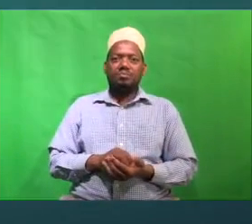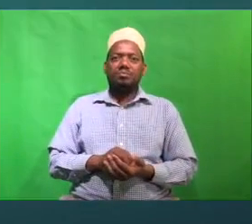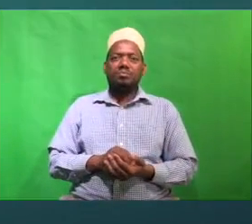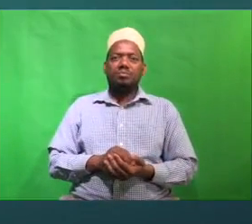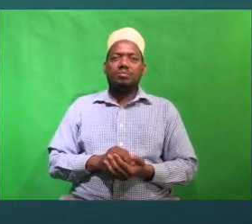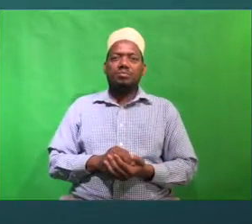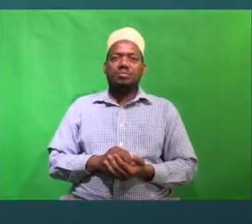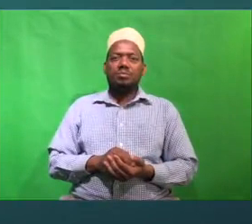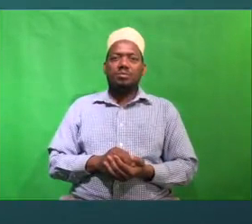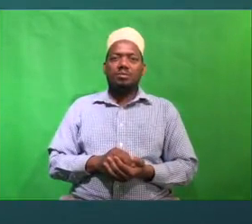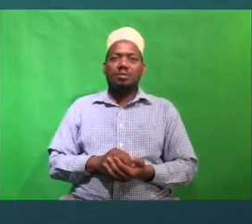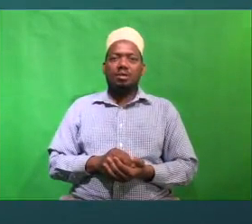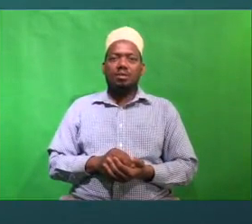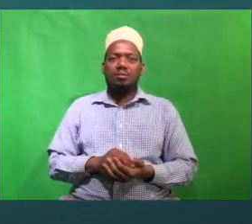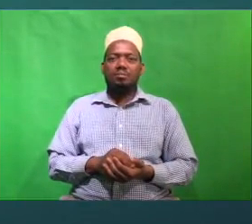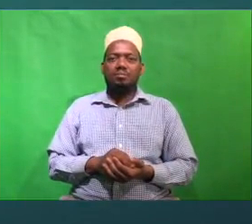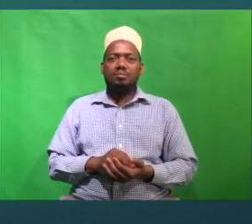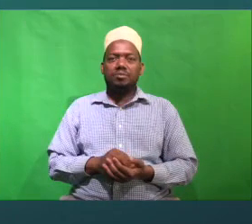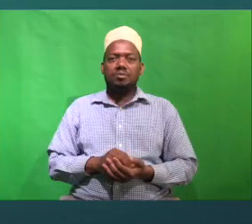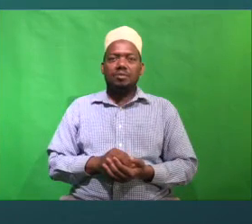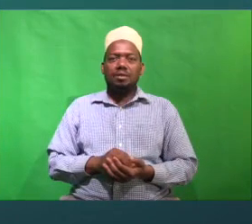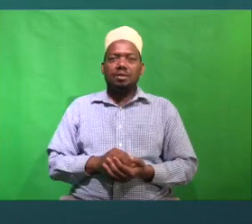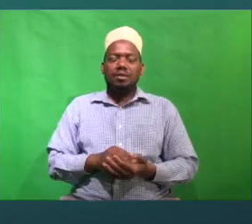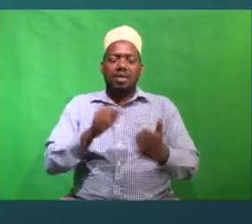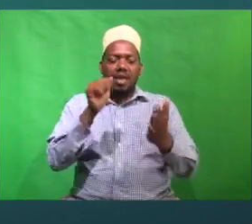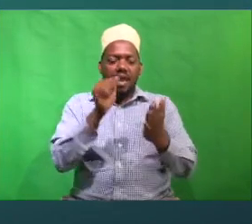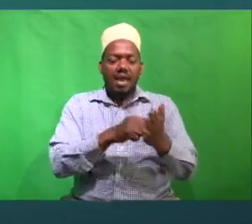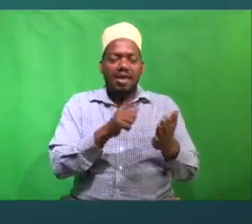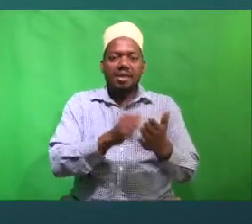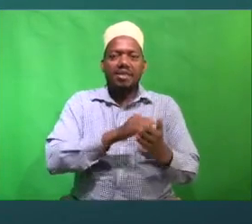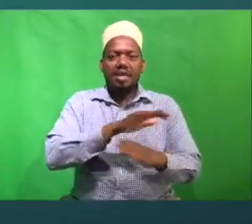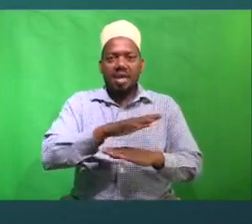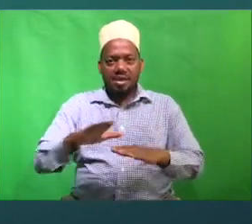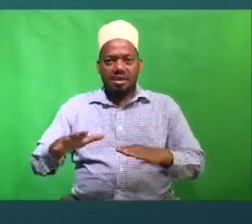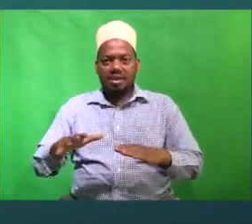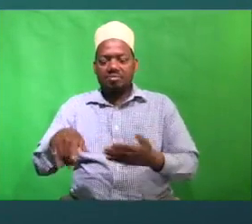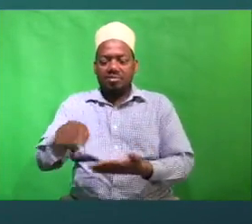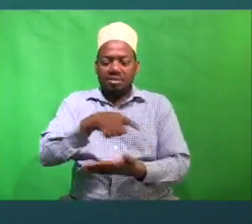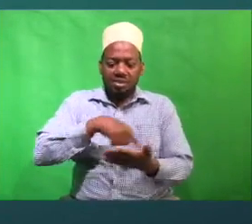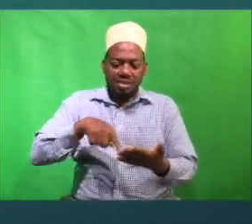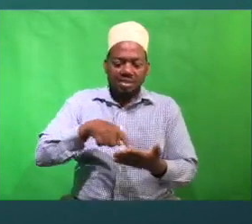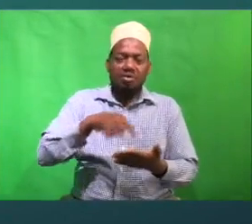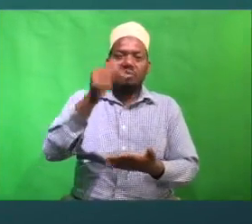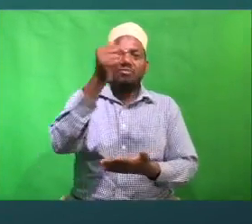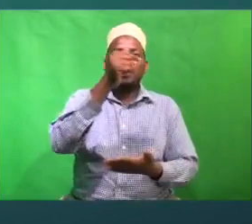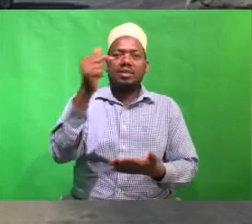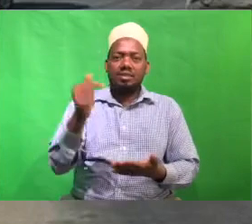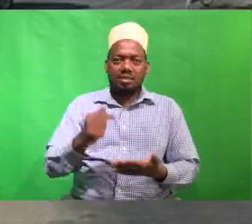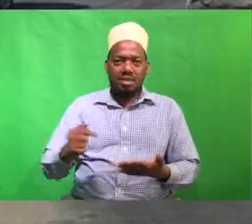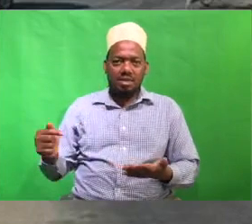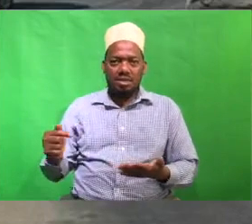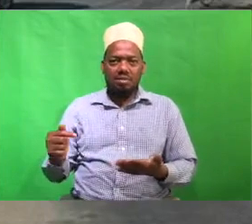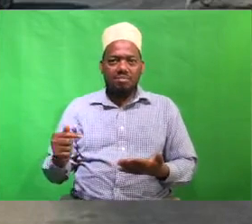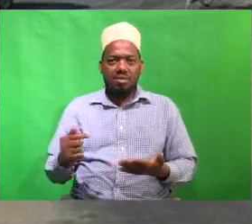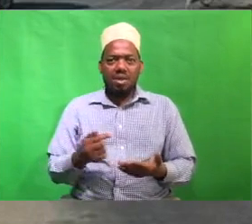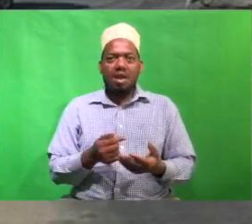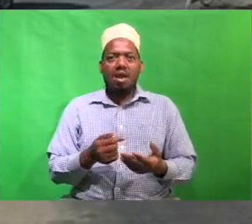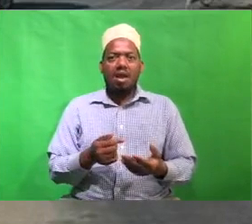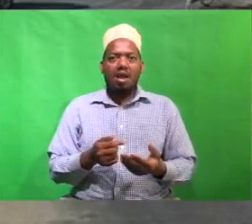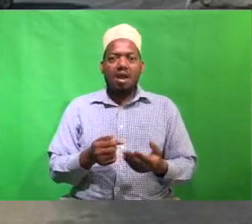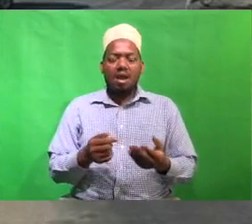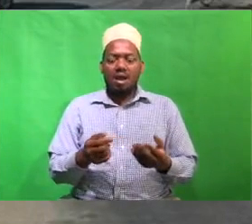the crops. The arid and the semi-arid area, for example, center of Tanzania, such as we say is Dodoma,